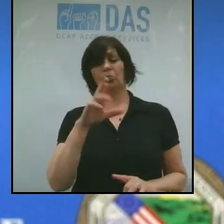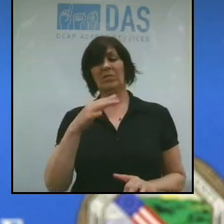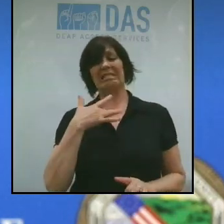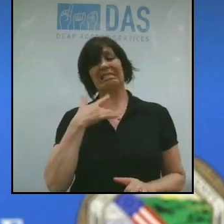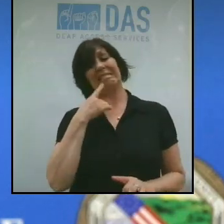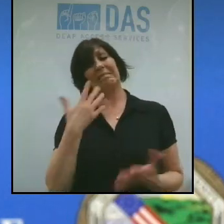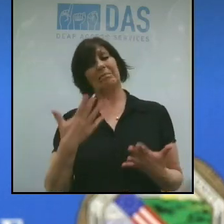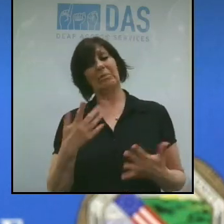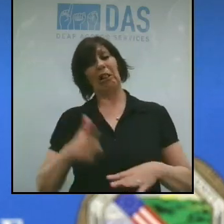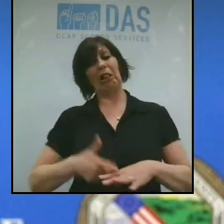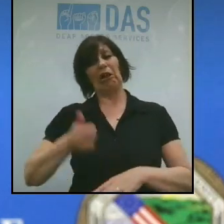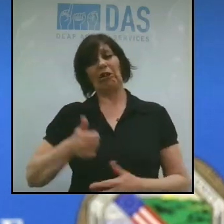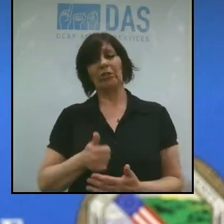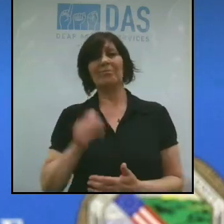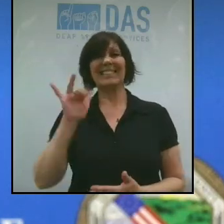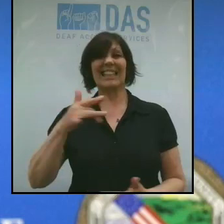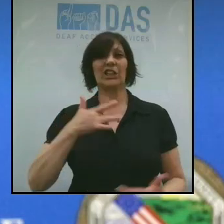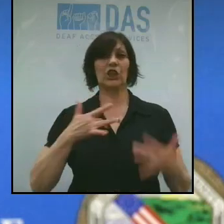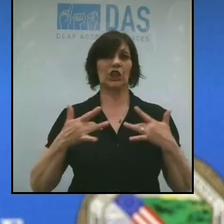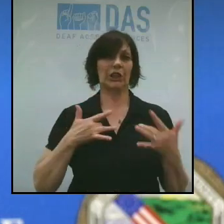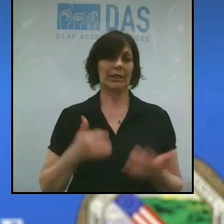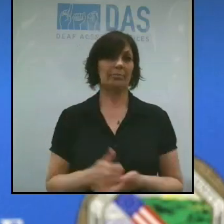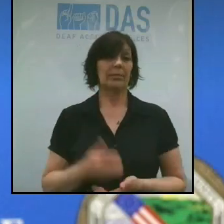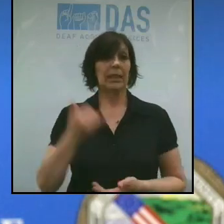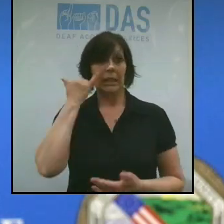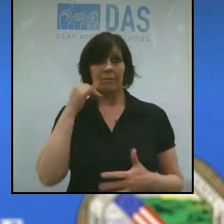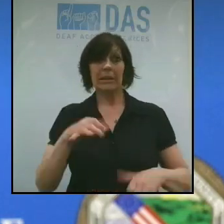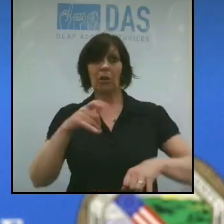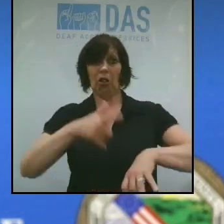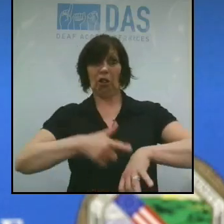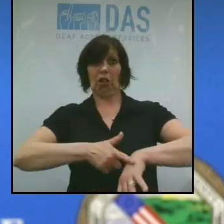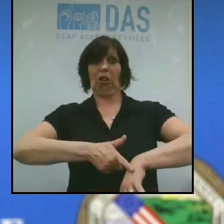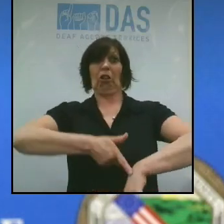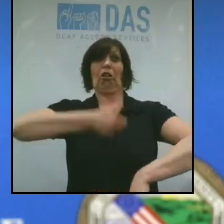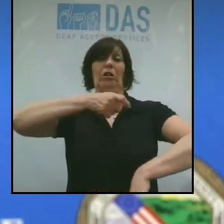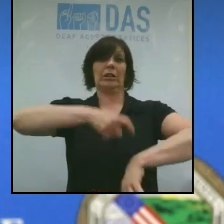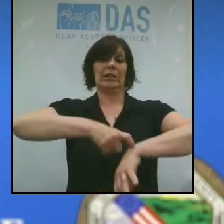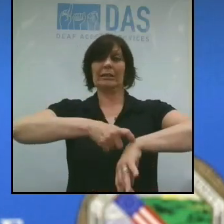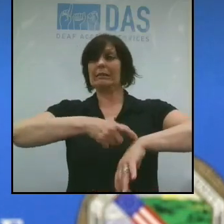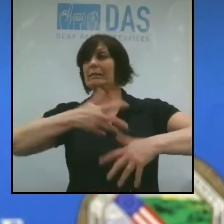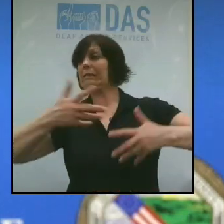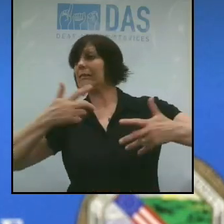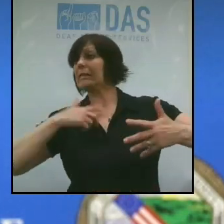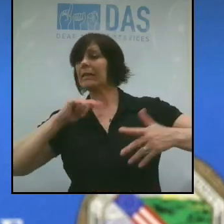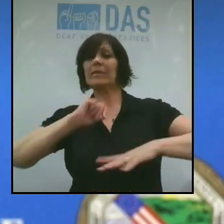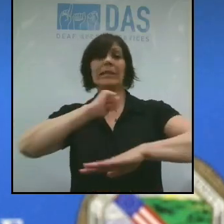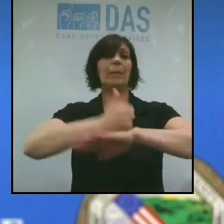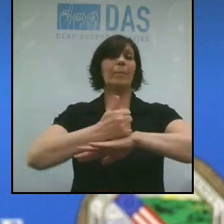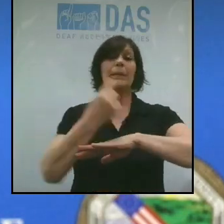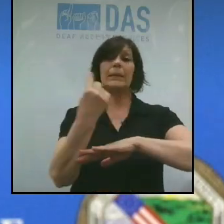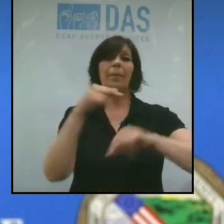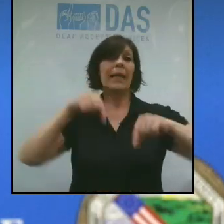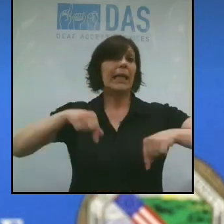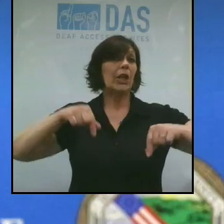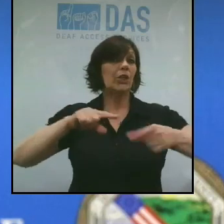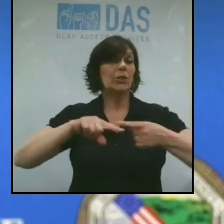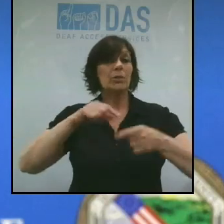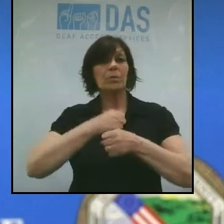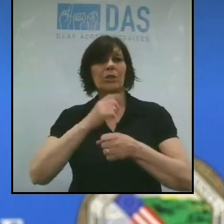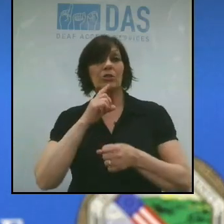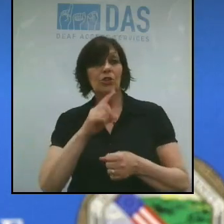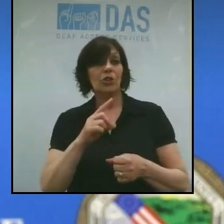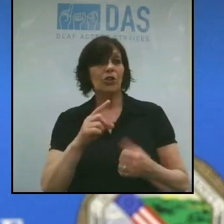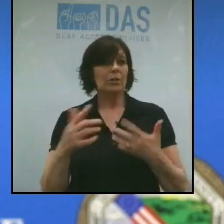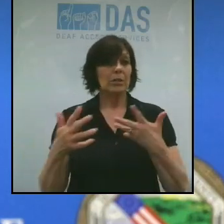longer, and that's a little concerning. Because if it takes long enough, I'm going to have to implement something to ensure that we end up with